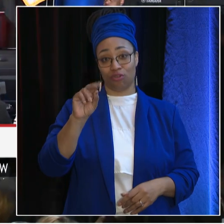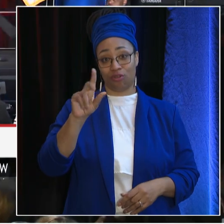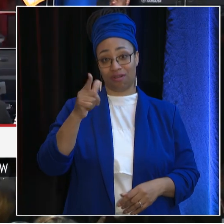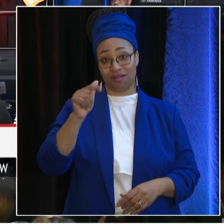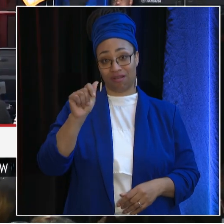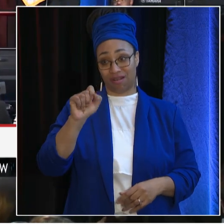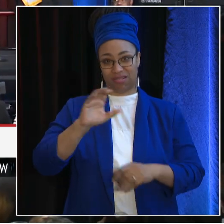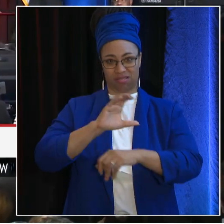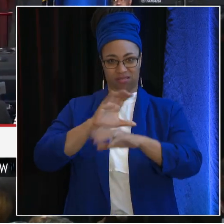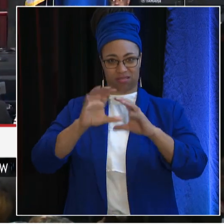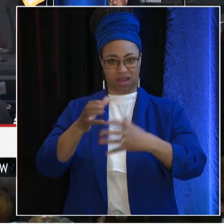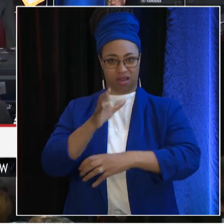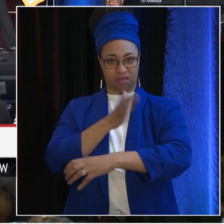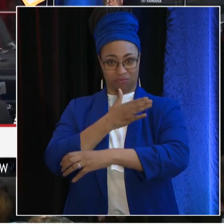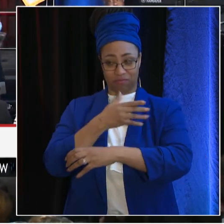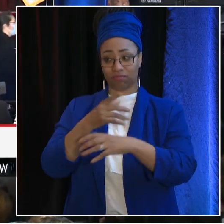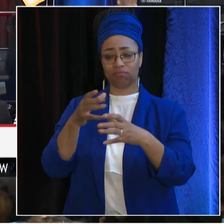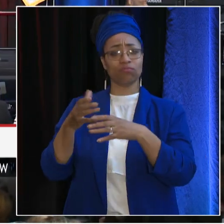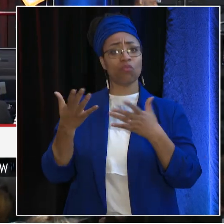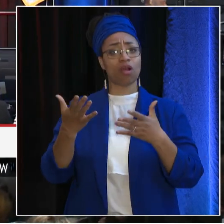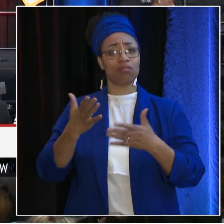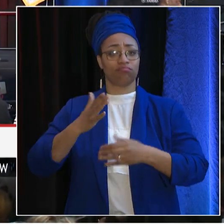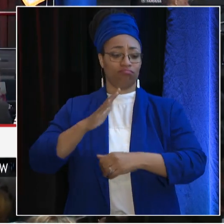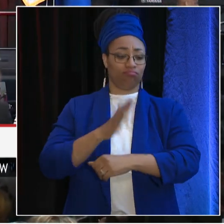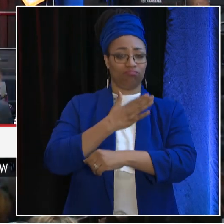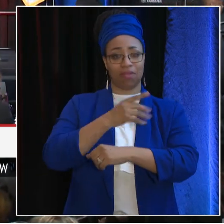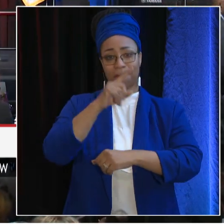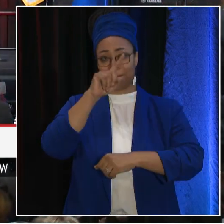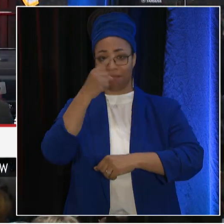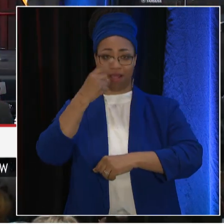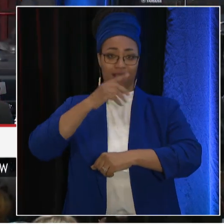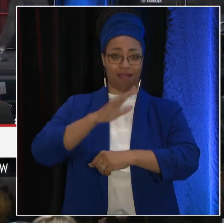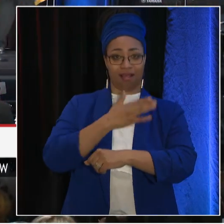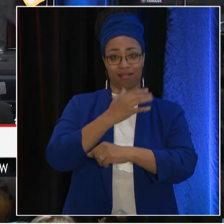Anthem. Lift every voice and sing.